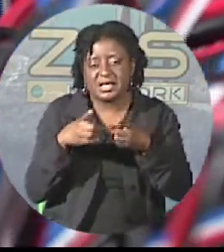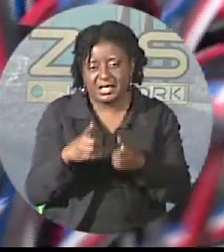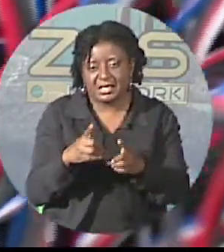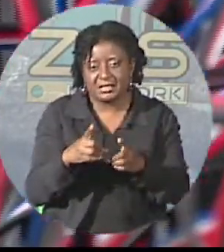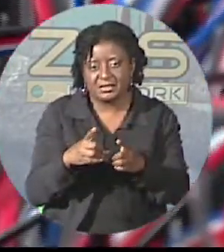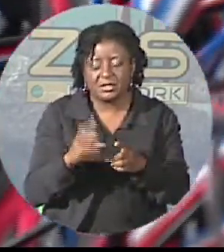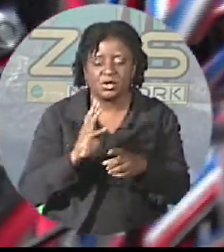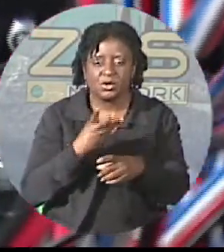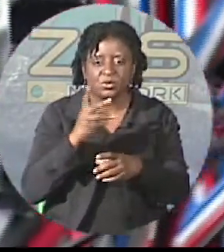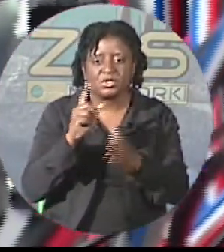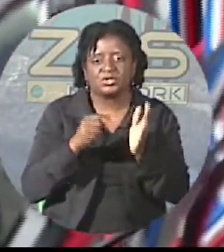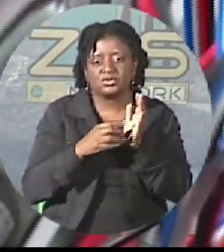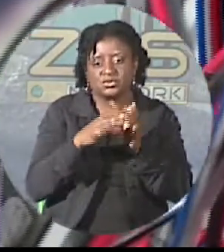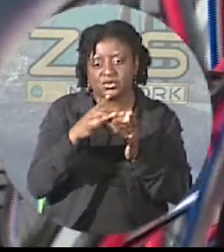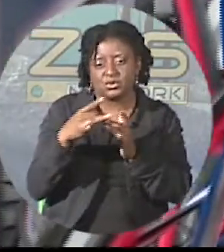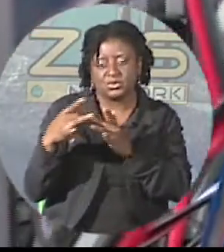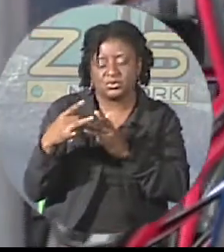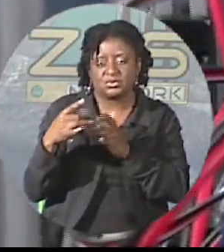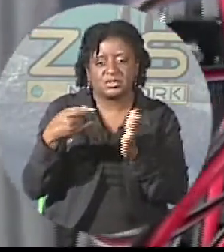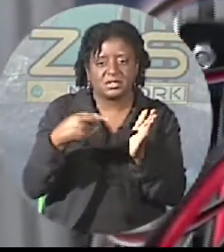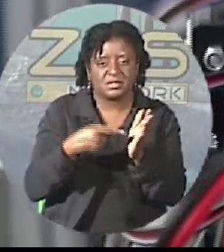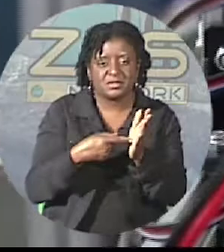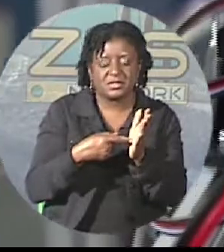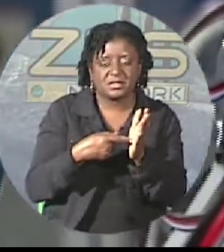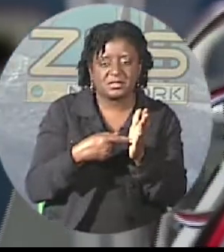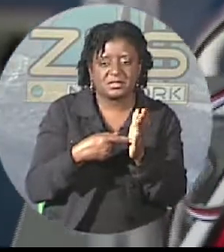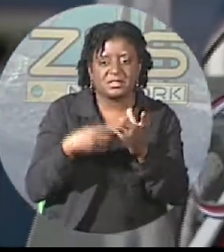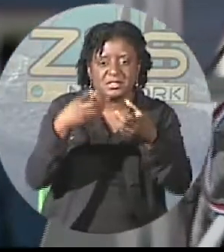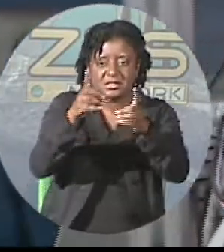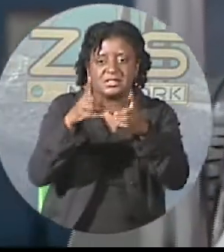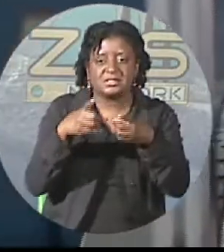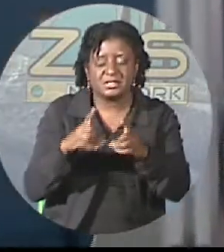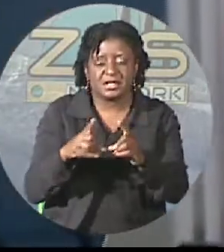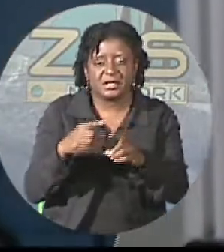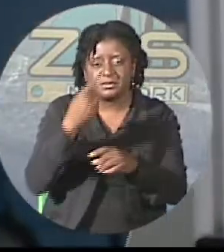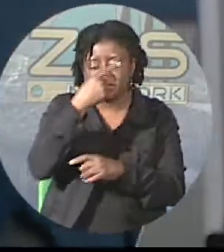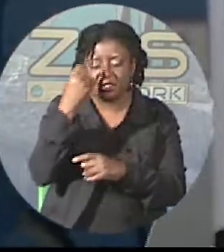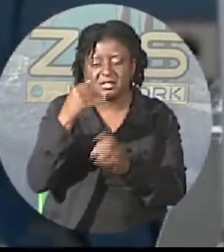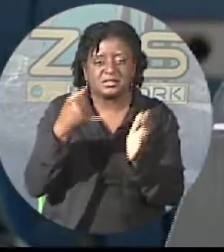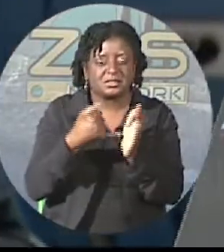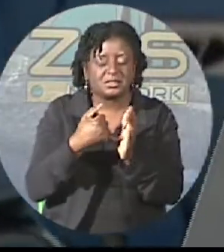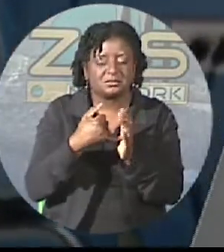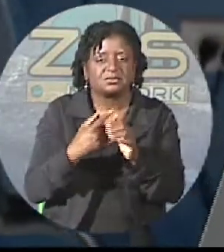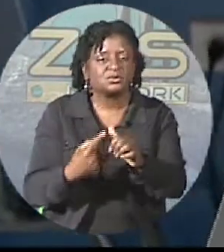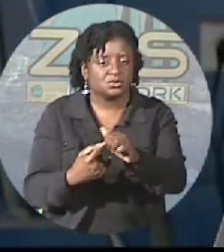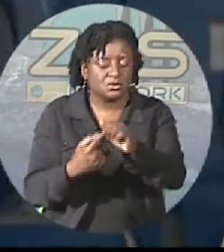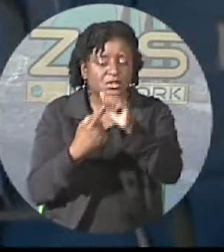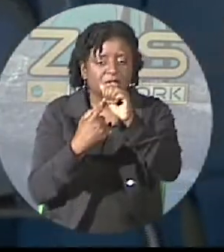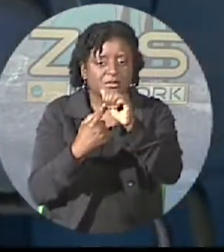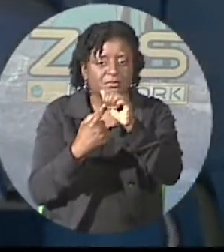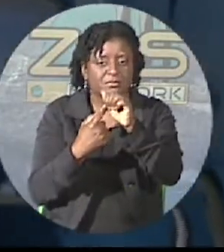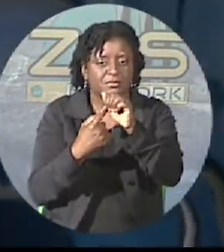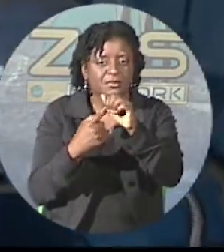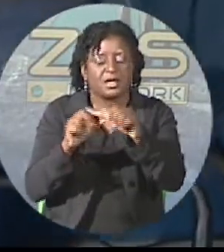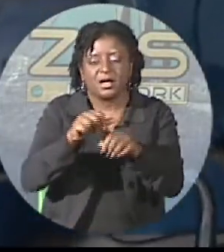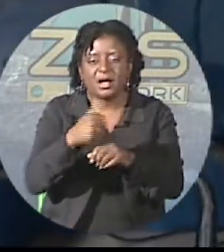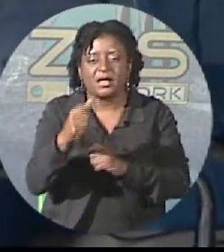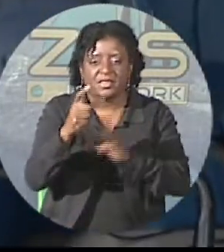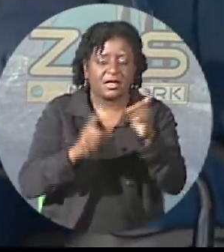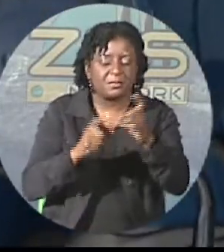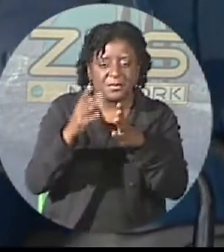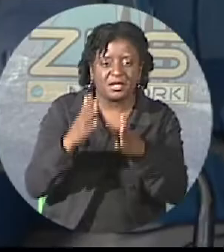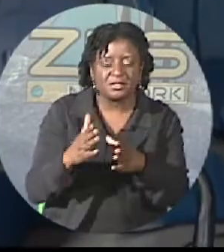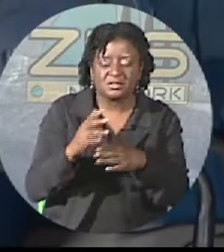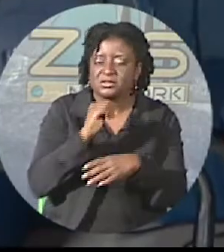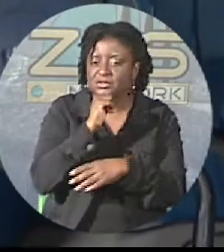this final design mainly because, as I said, it was unique in the way that most of the other competitors, they